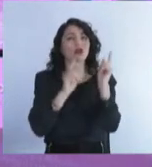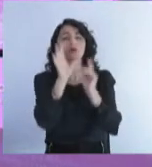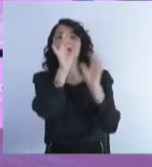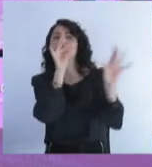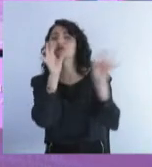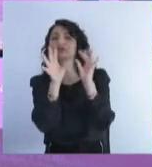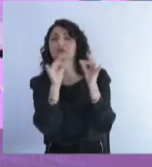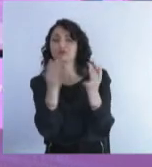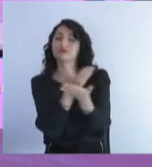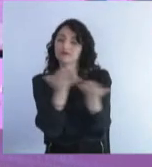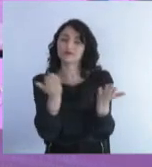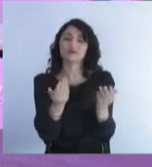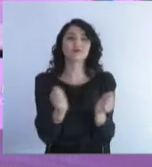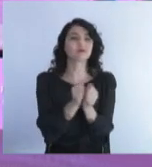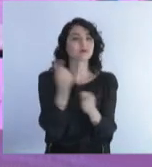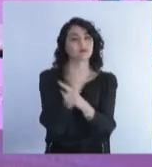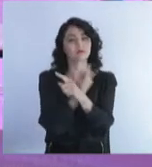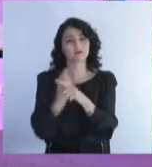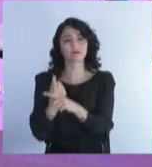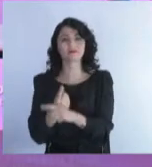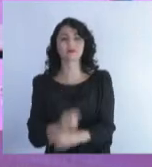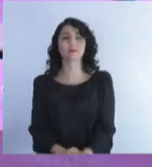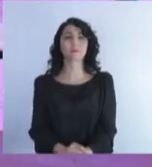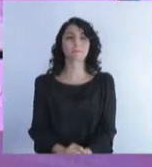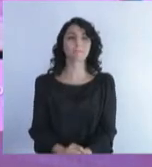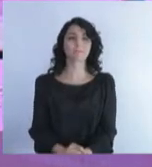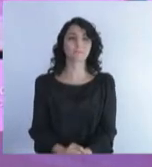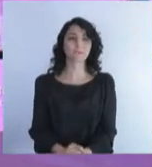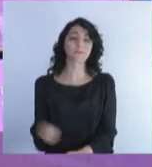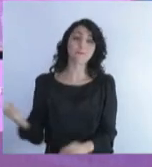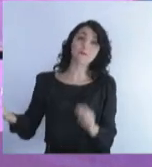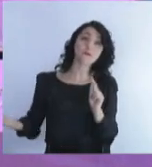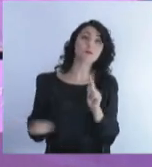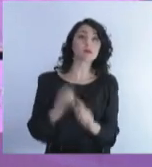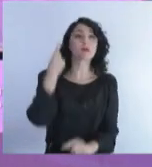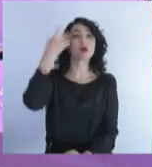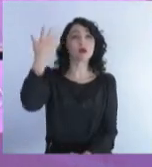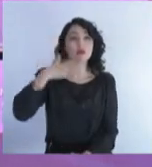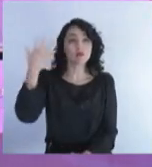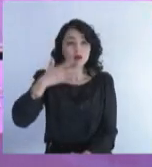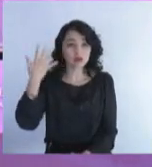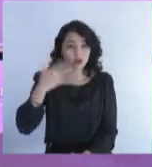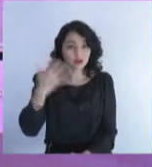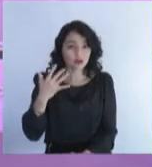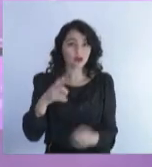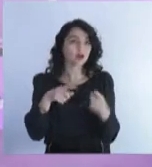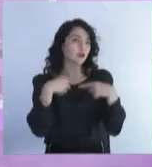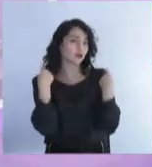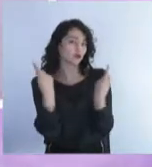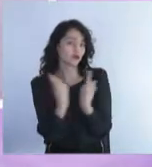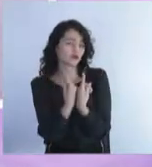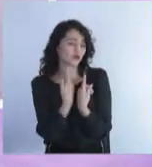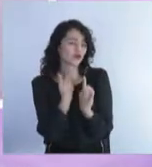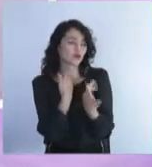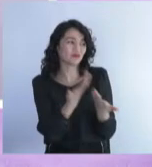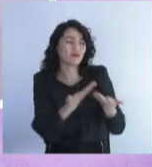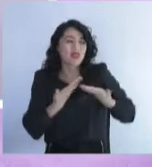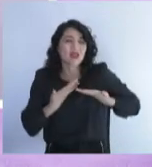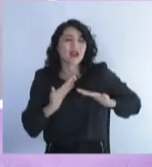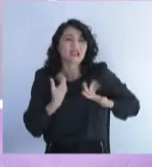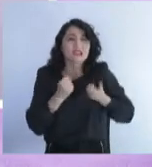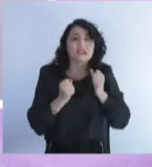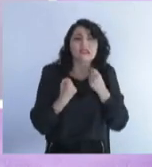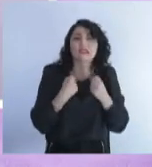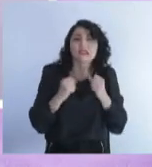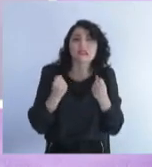some ways to do that. For one thing, it's important to understand what makes us anxious, what